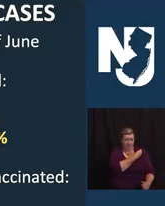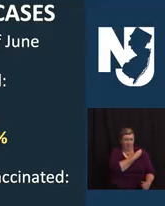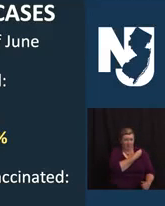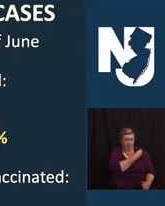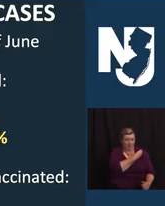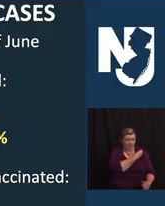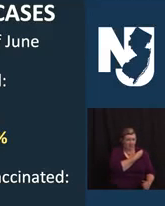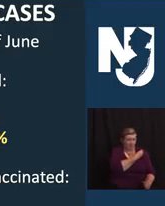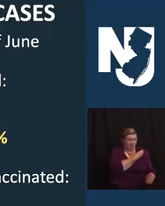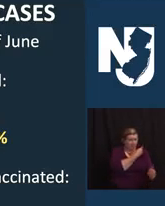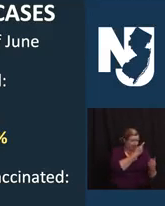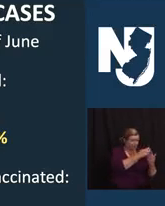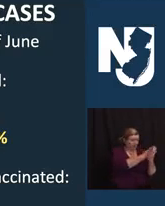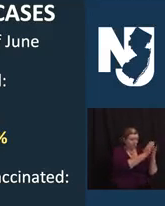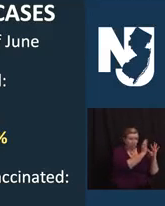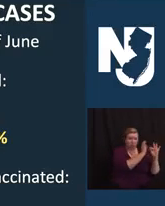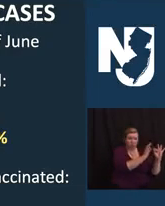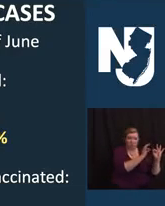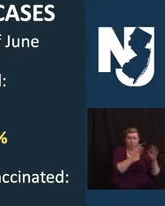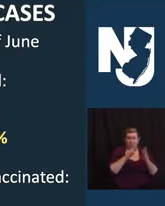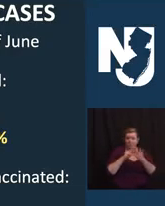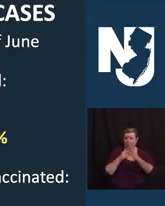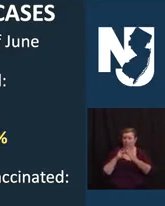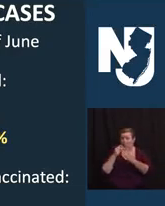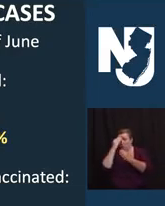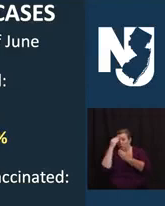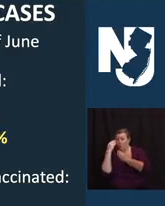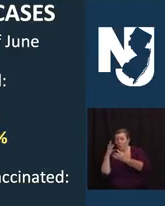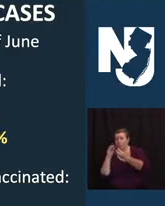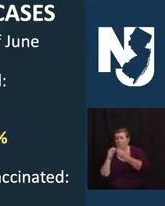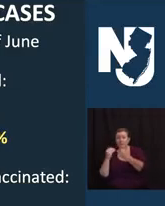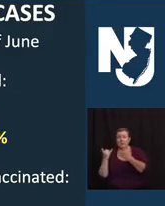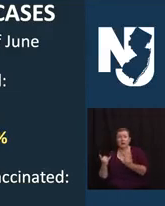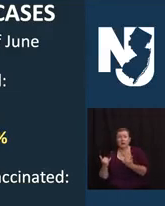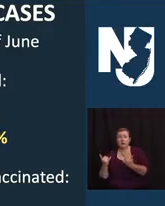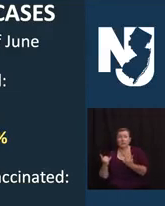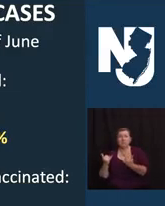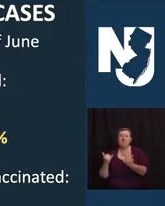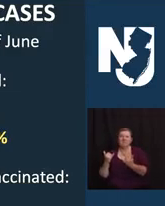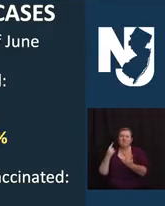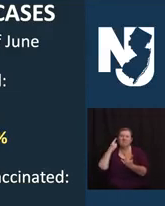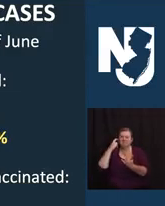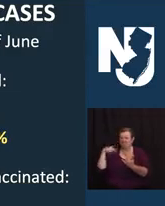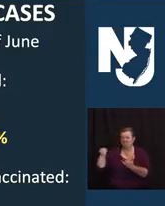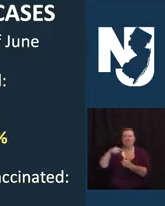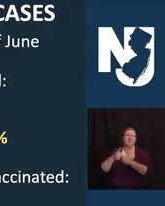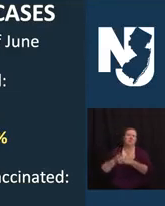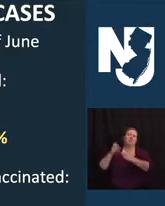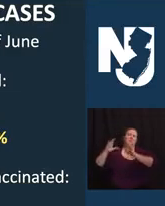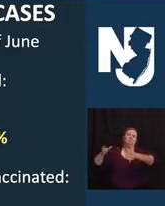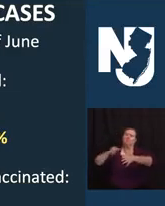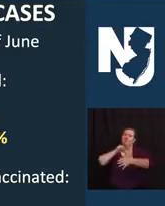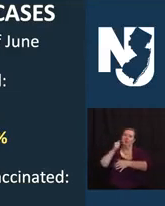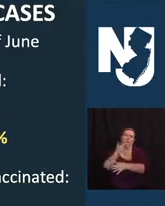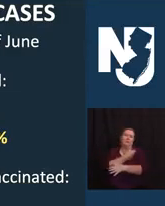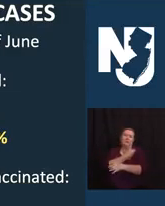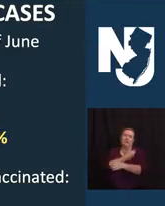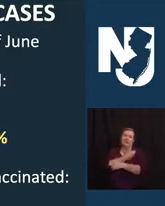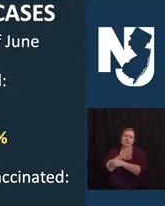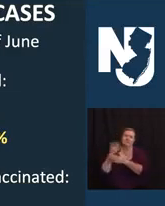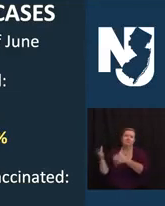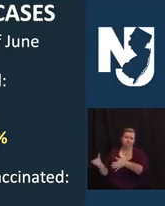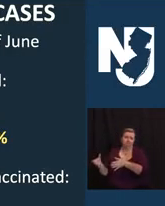was unvaccinated. I cannot repeat it enough. We do not have a pandemic among the vaccinated. We only have a